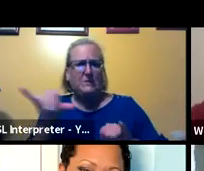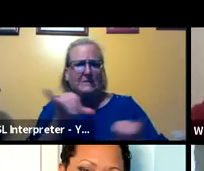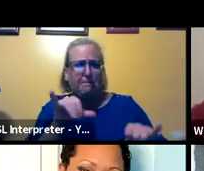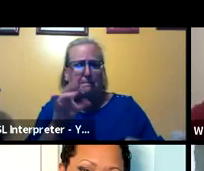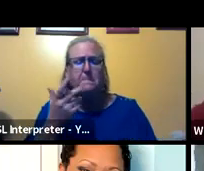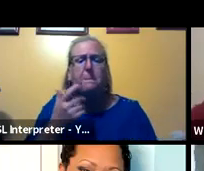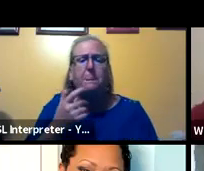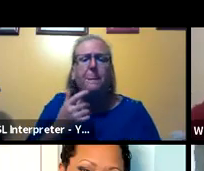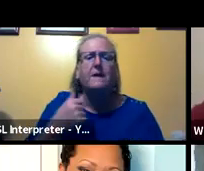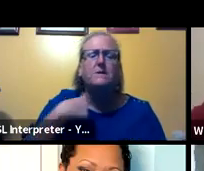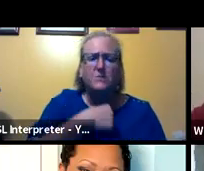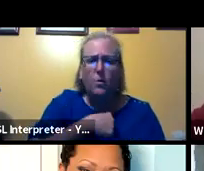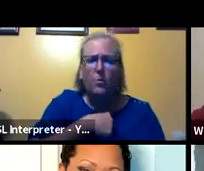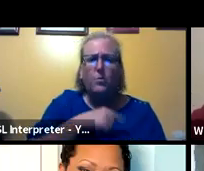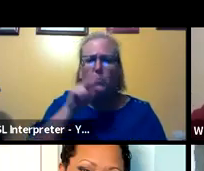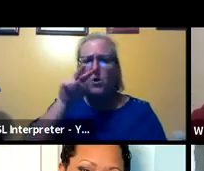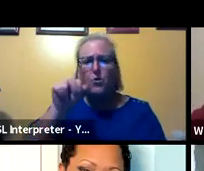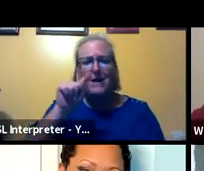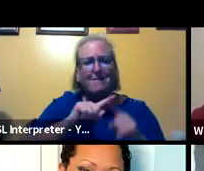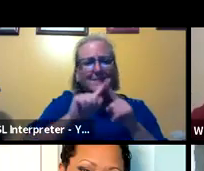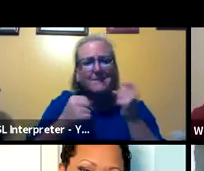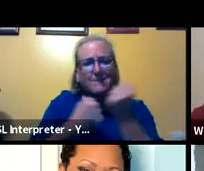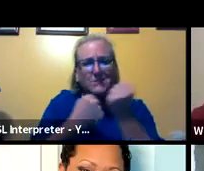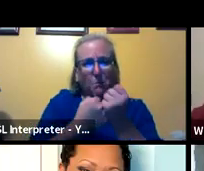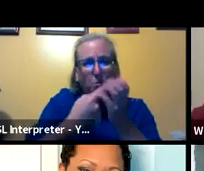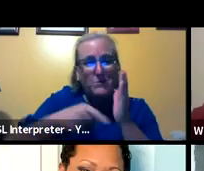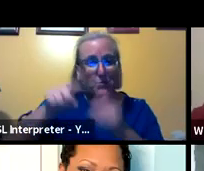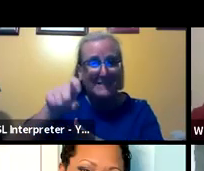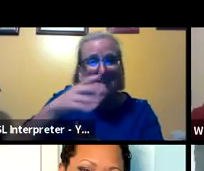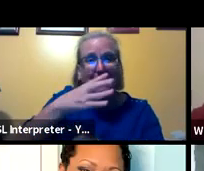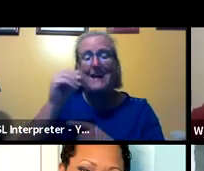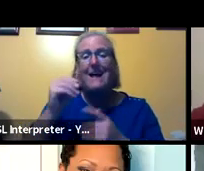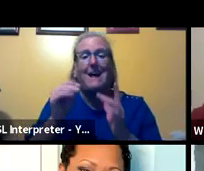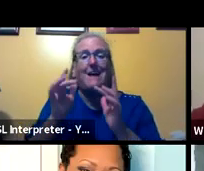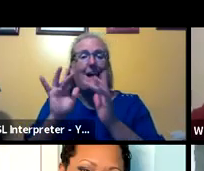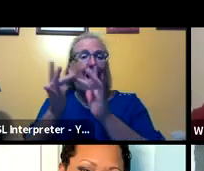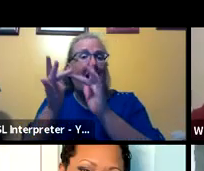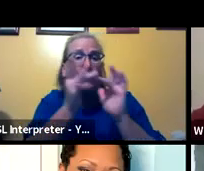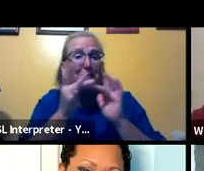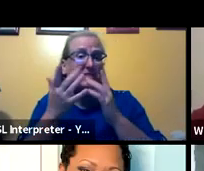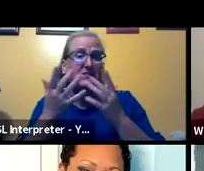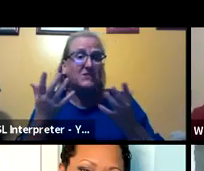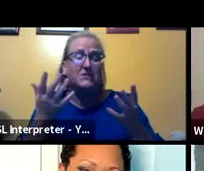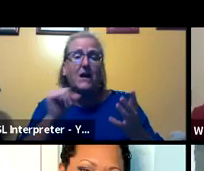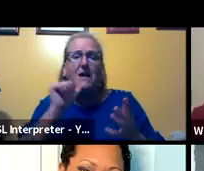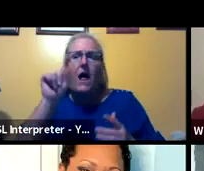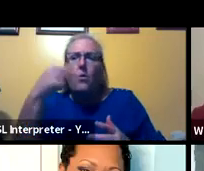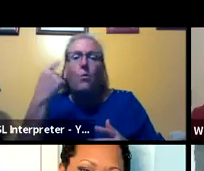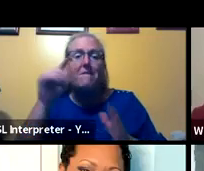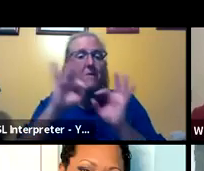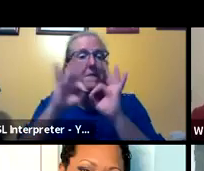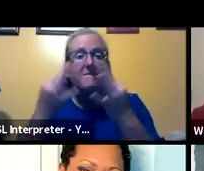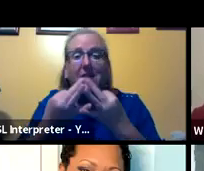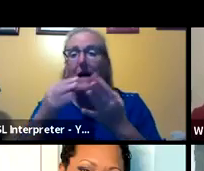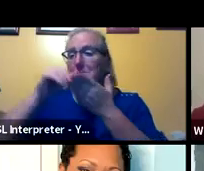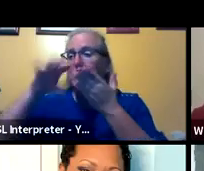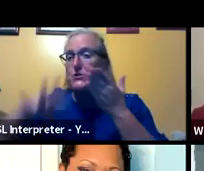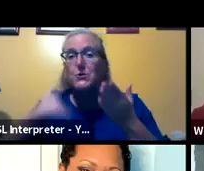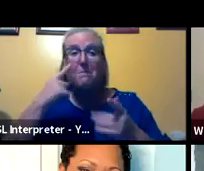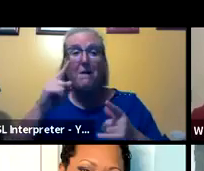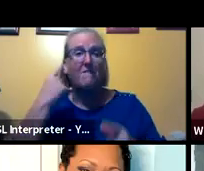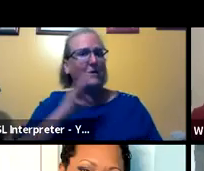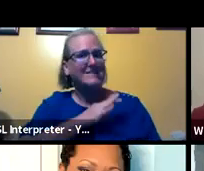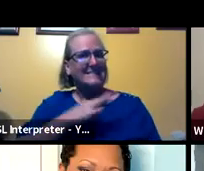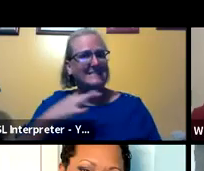and look at the kind of supports that are needed and the kind of outreach. And not just for our families and our students, but for our